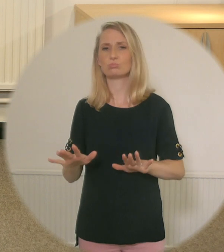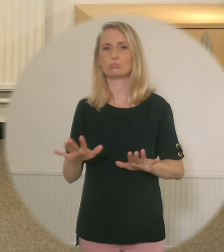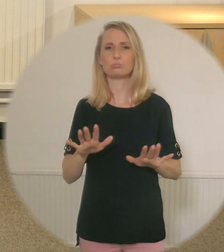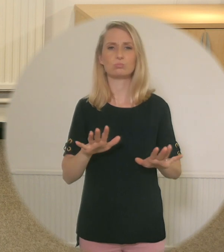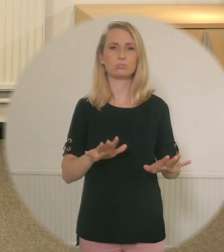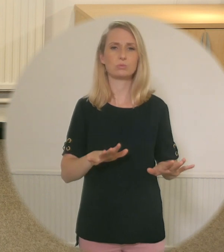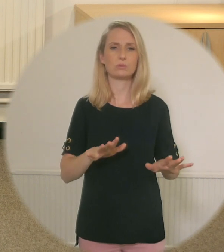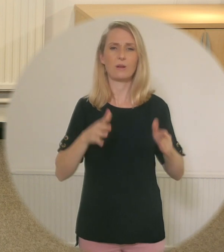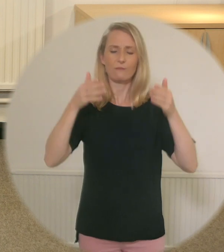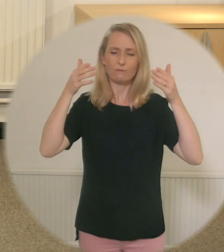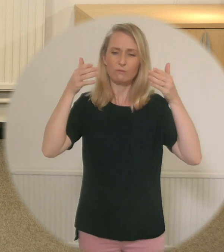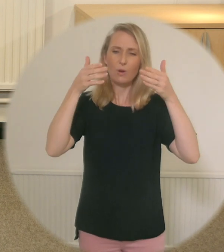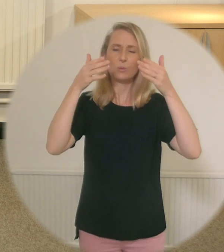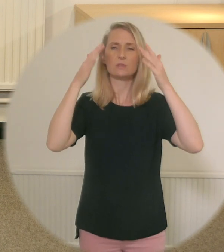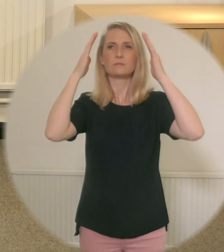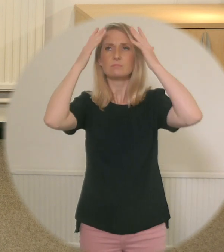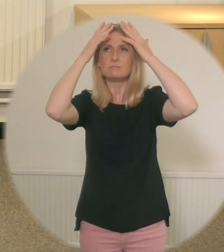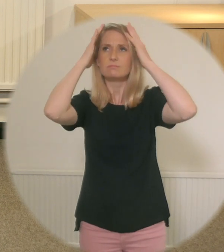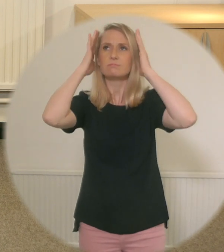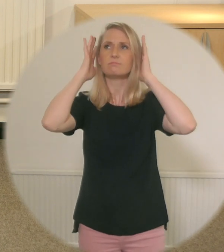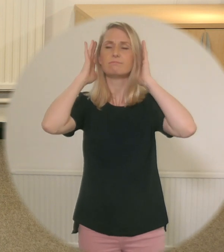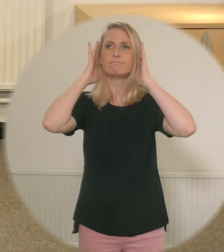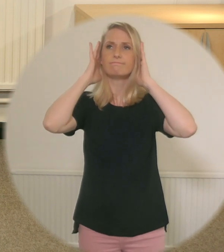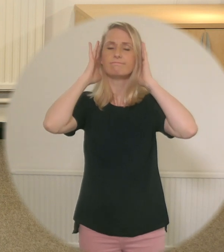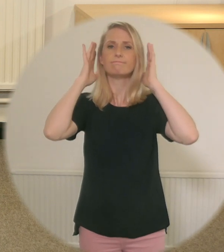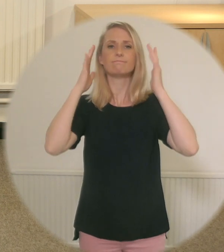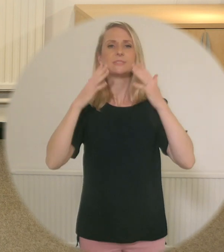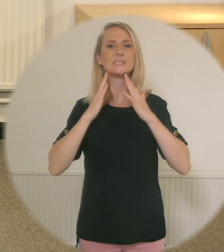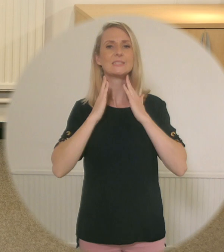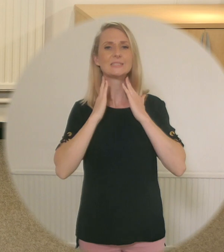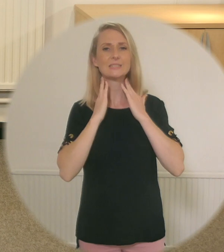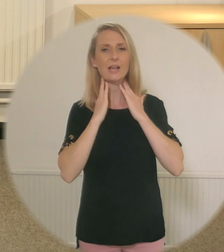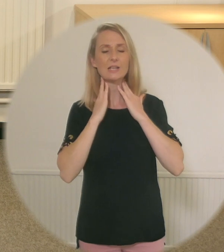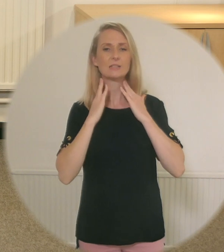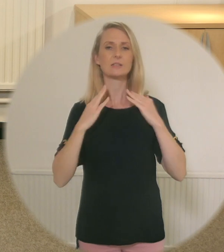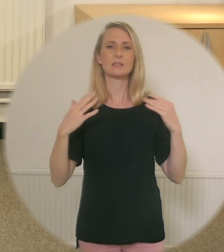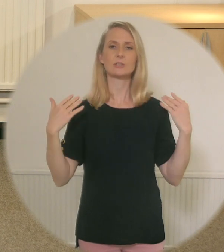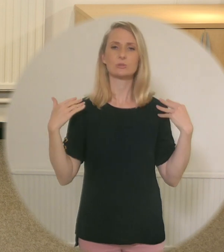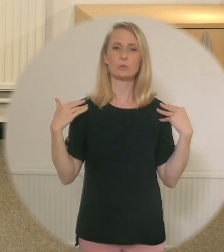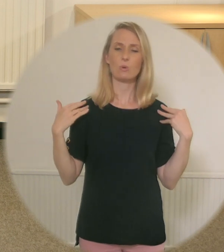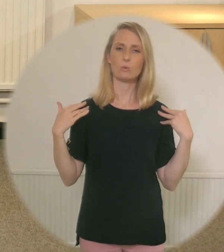Observe your head, your neck, and your shoulders.